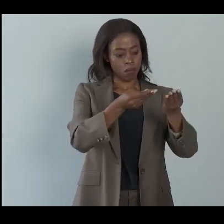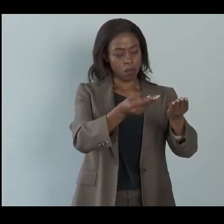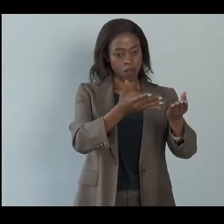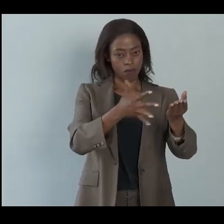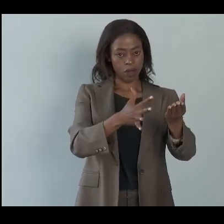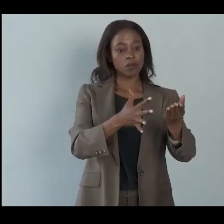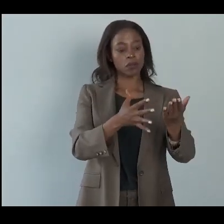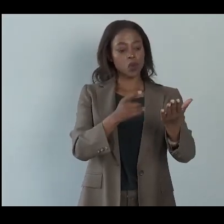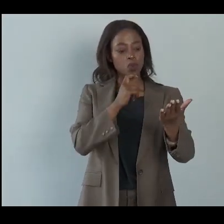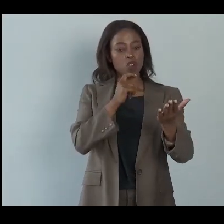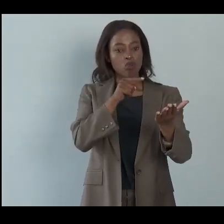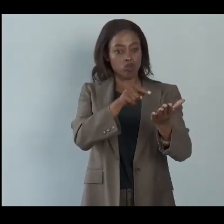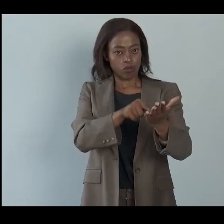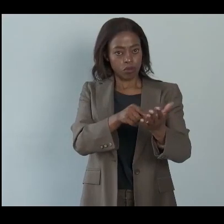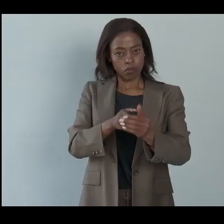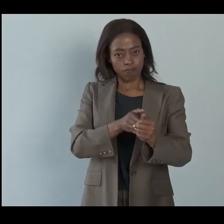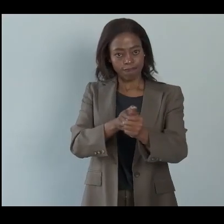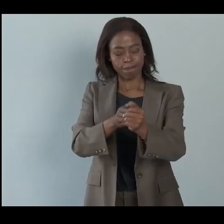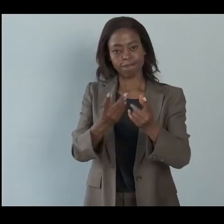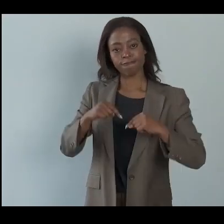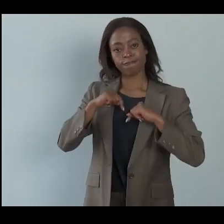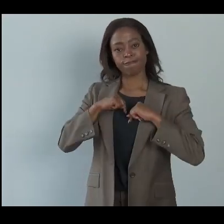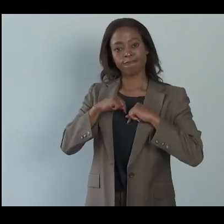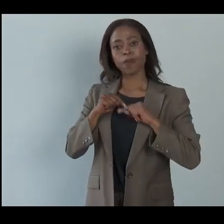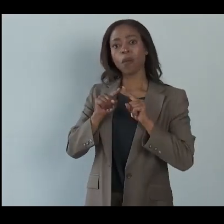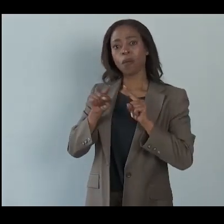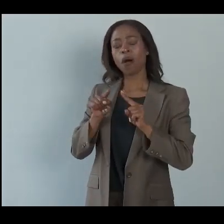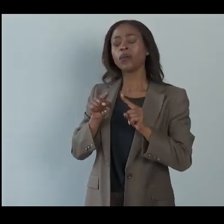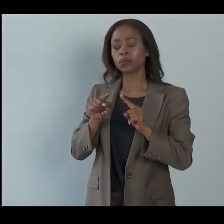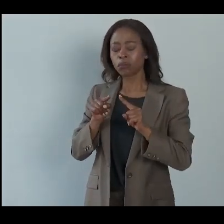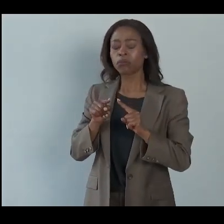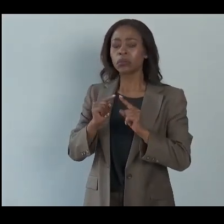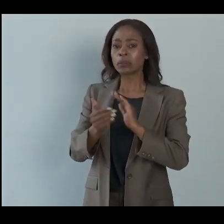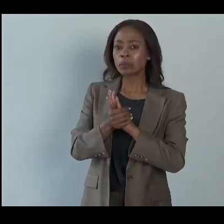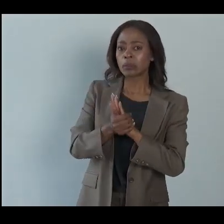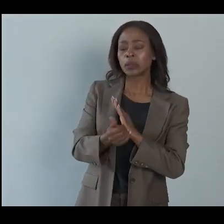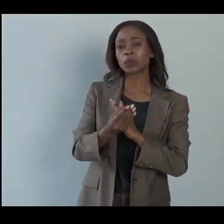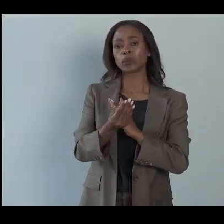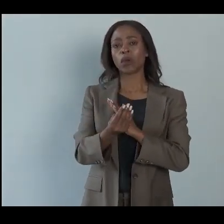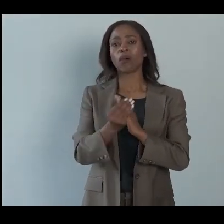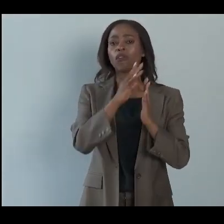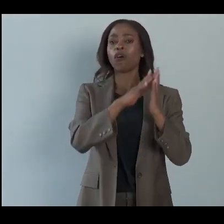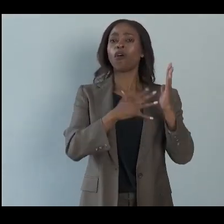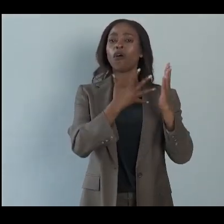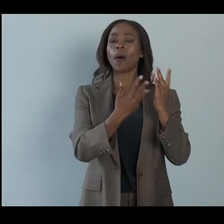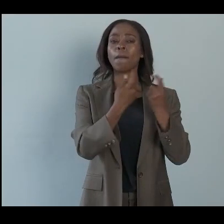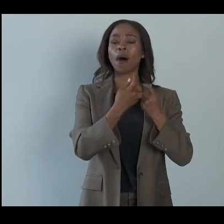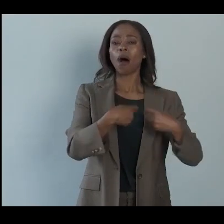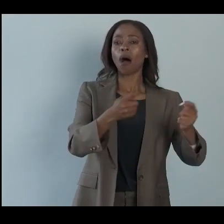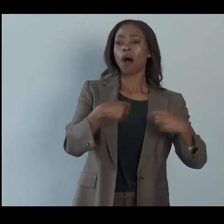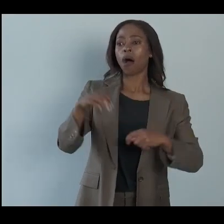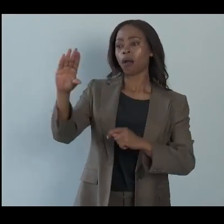operating within that framework, but we do have excess capacity on our balance sheet, and we are actively looking for M&A